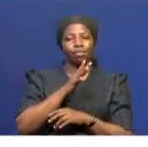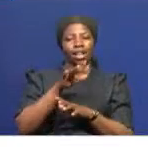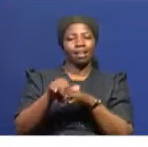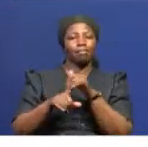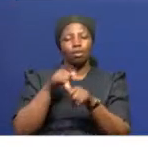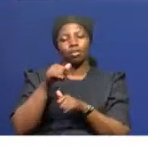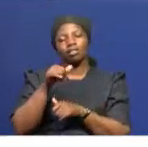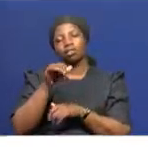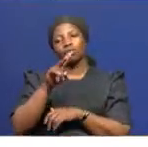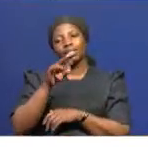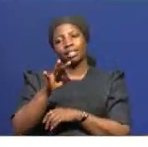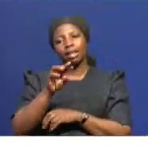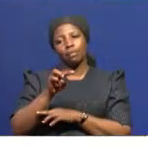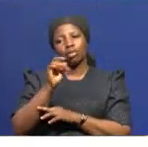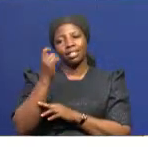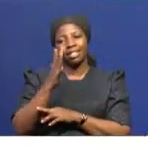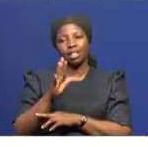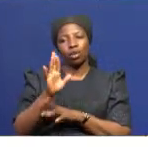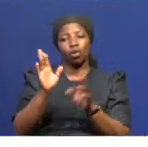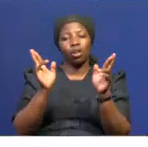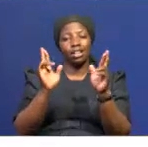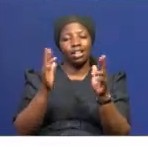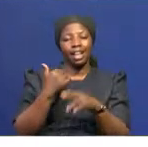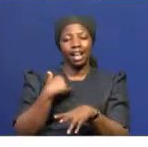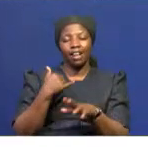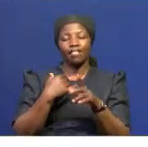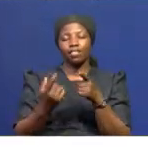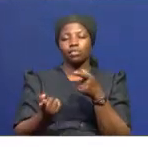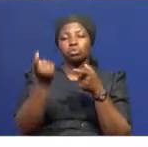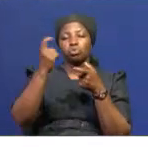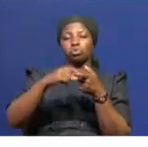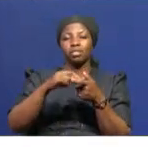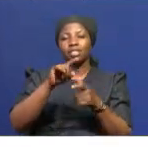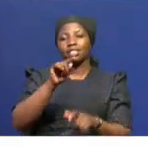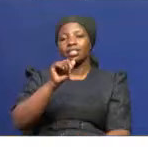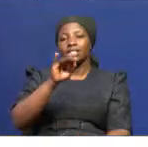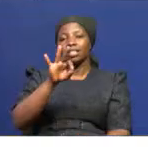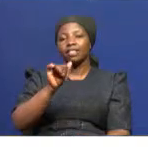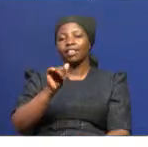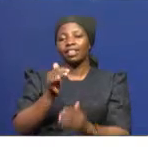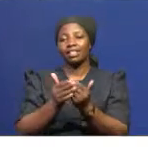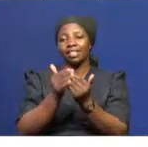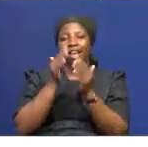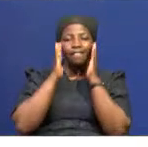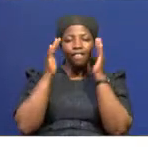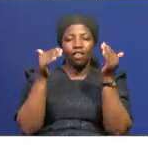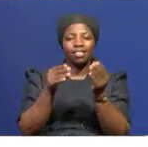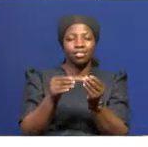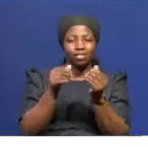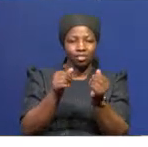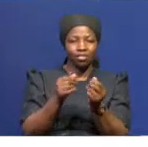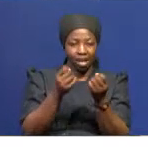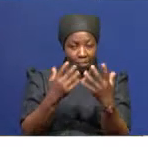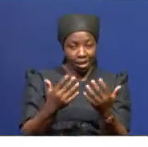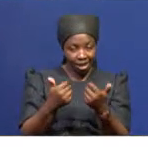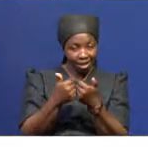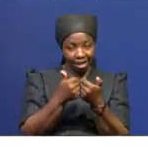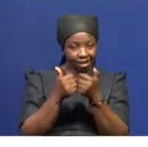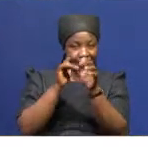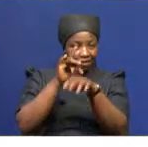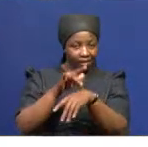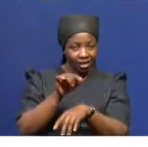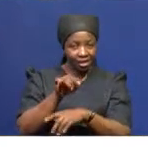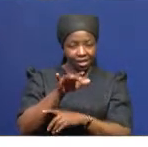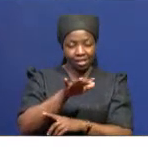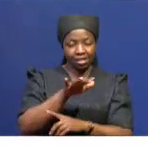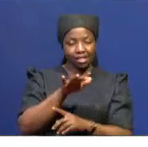issues, 23 million Kenyans have already enrolled for Taifa Care, and they are committed to addressing the myriad of challenges that are facing that